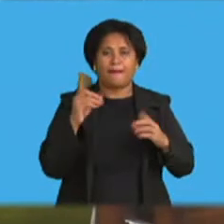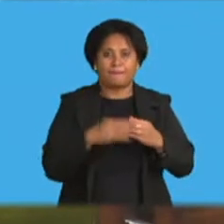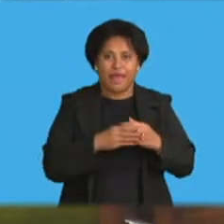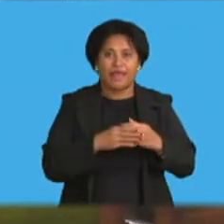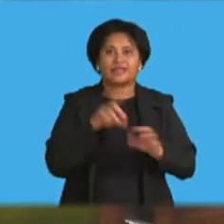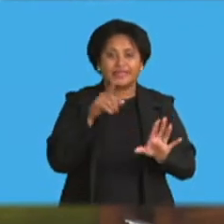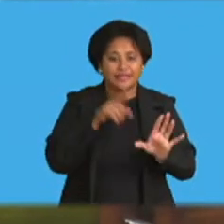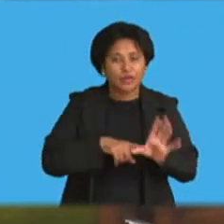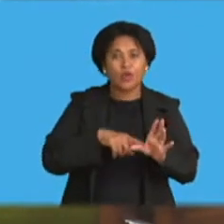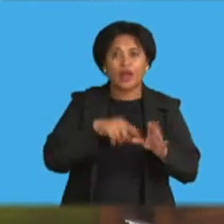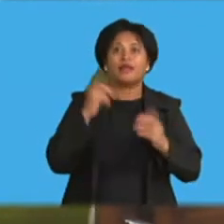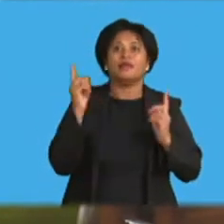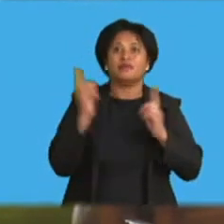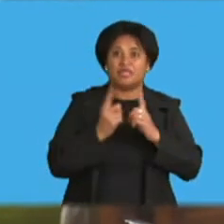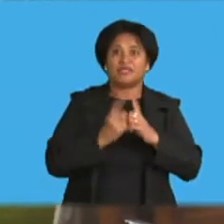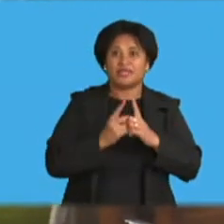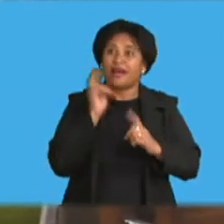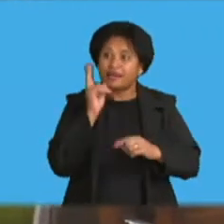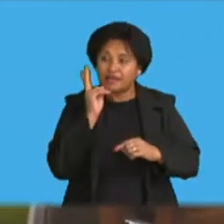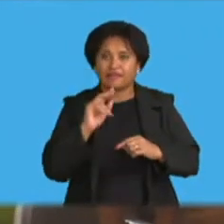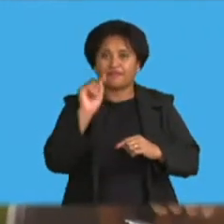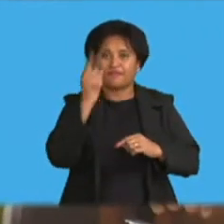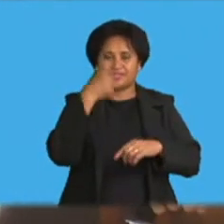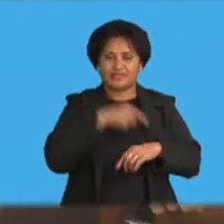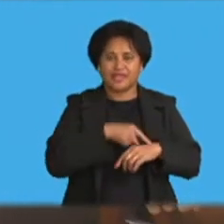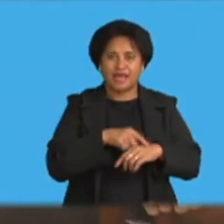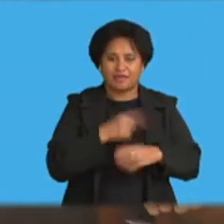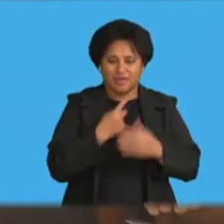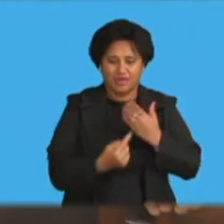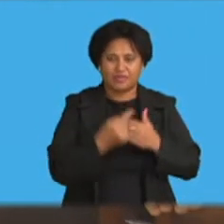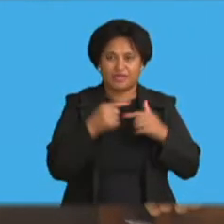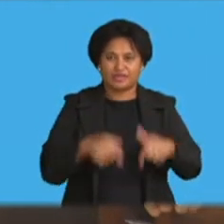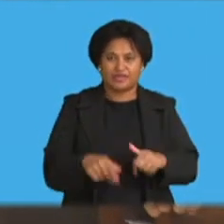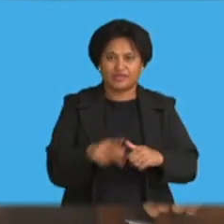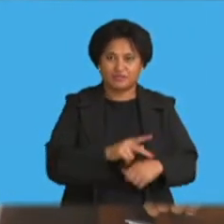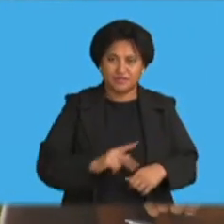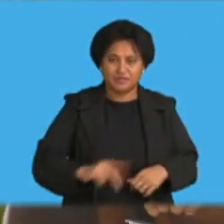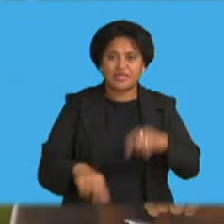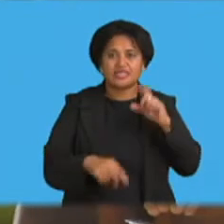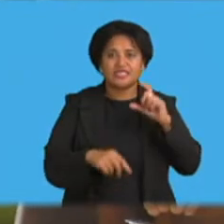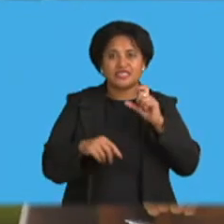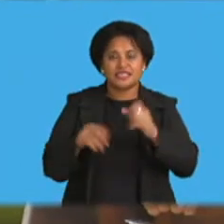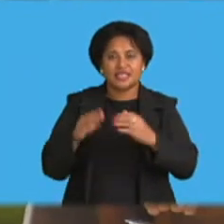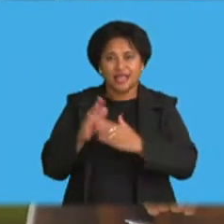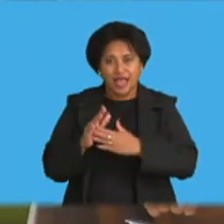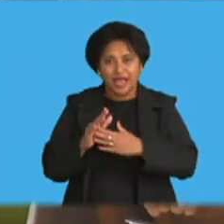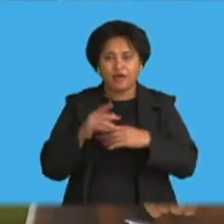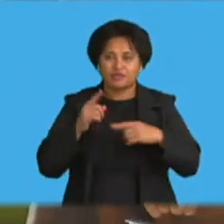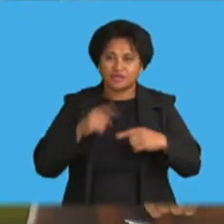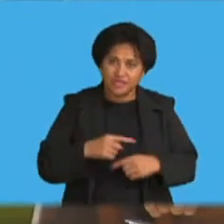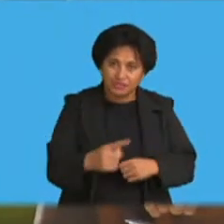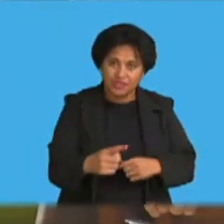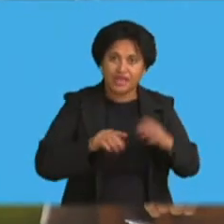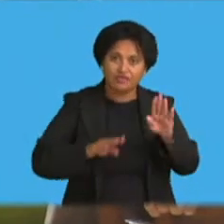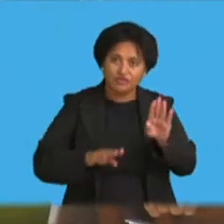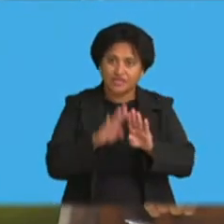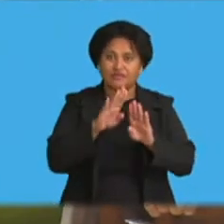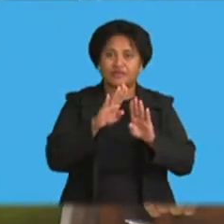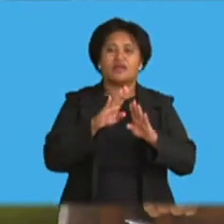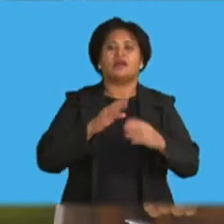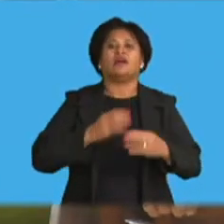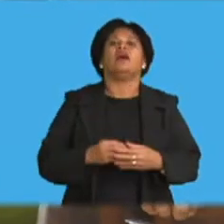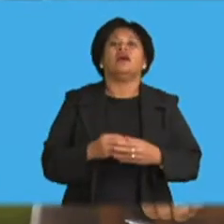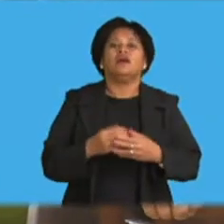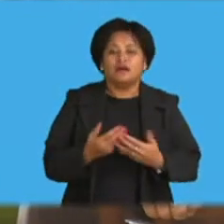the first time in the Pacific. CCEM, Madam Speaker, addressed the theme of sustainability and resilience, can education deliver? And